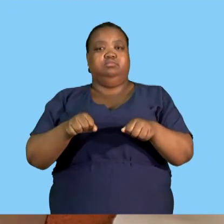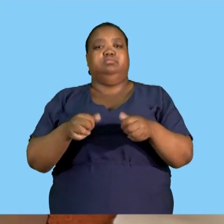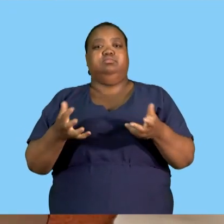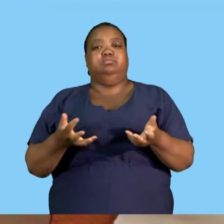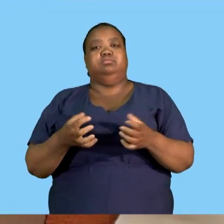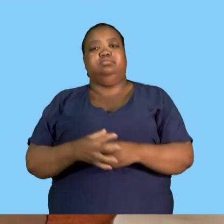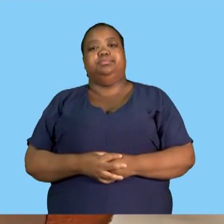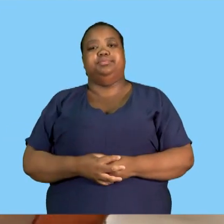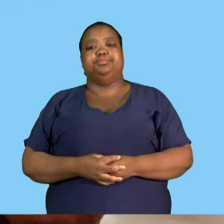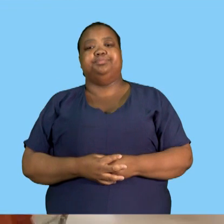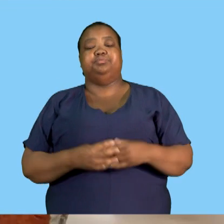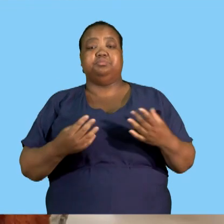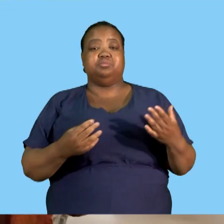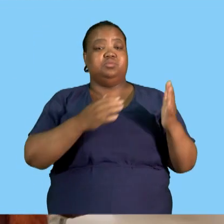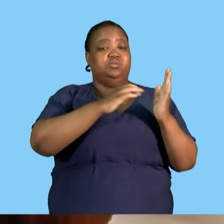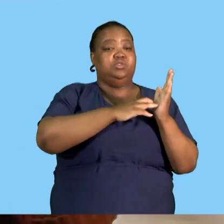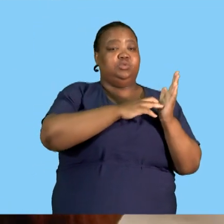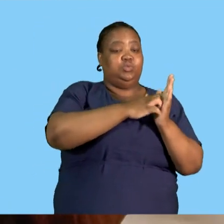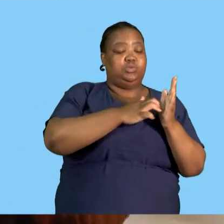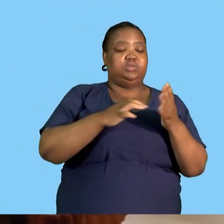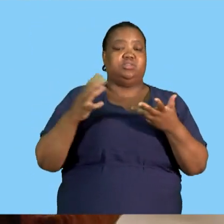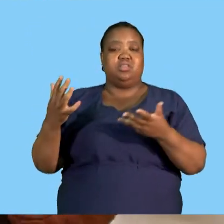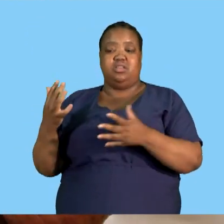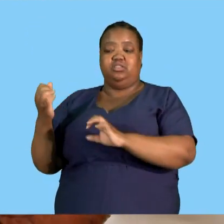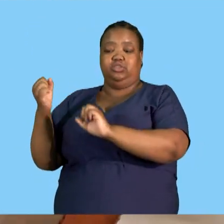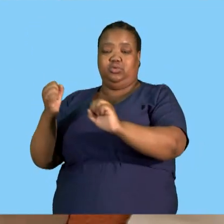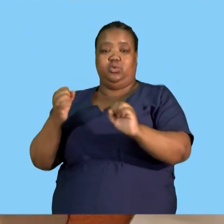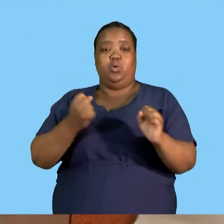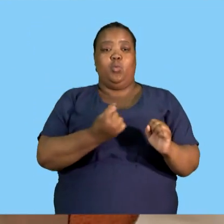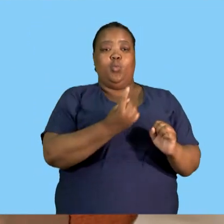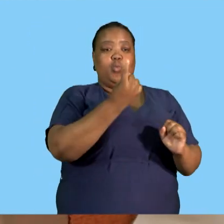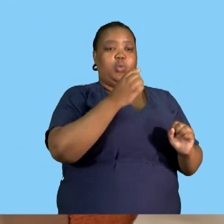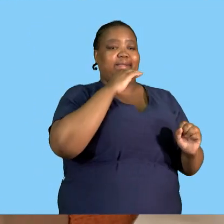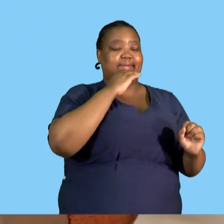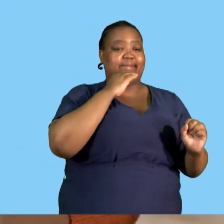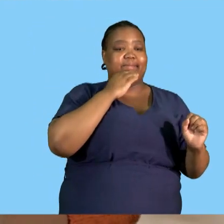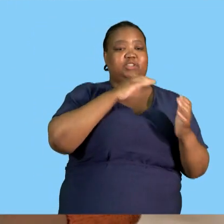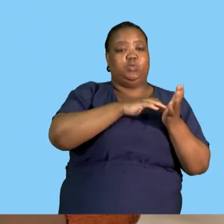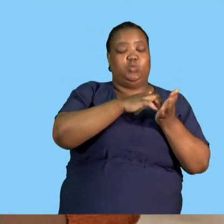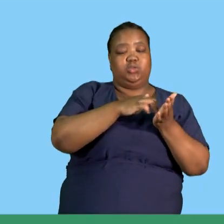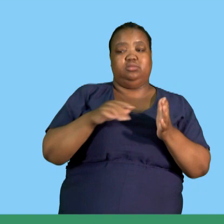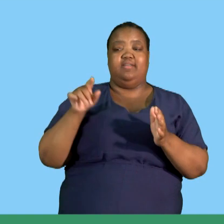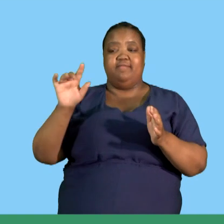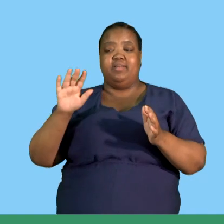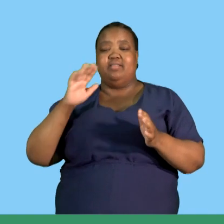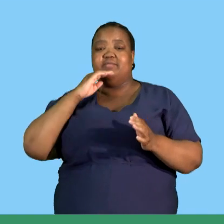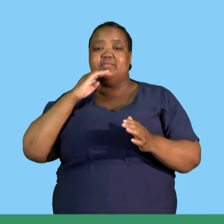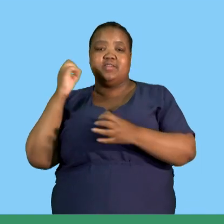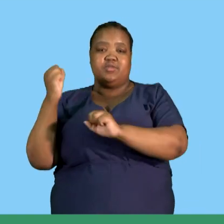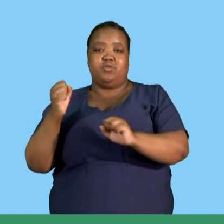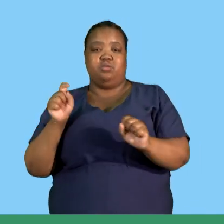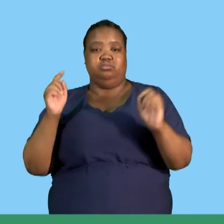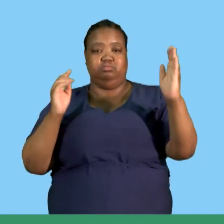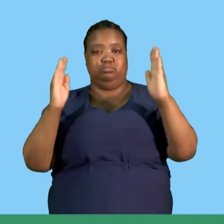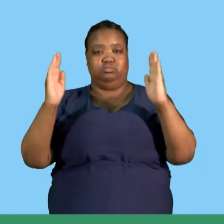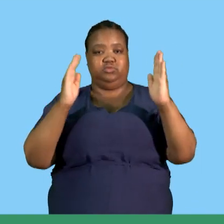by weighing them, 1 being weak and 5 being strong. So now employees, they feel what? They feel included and